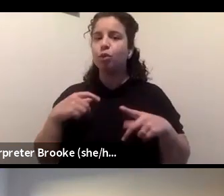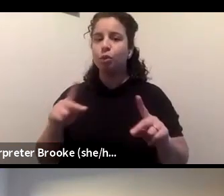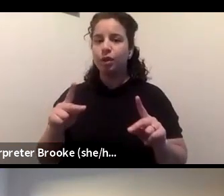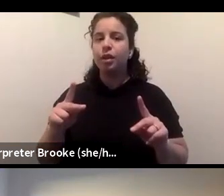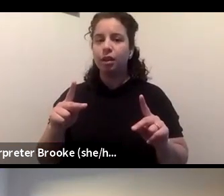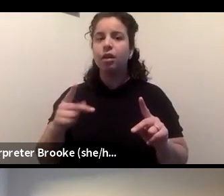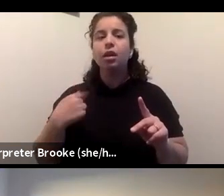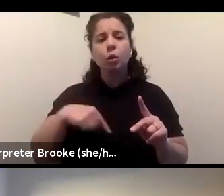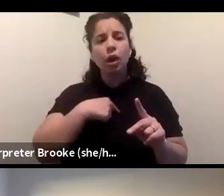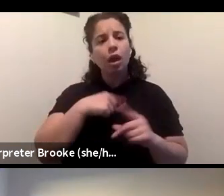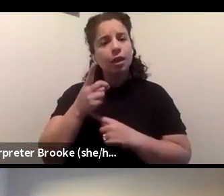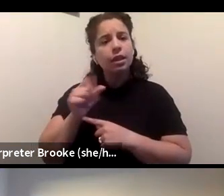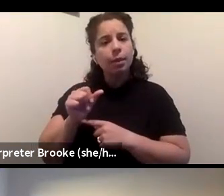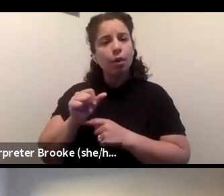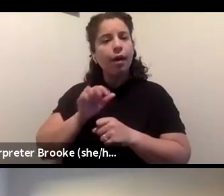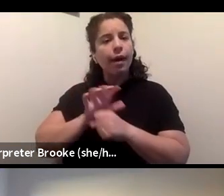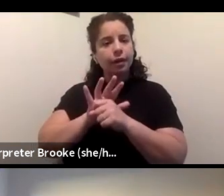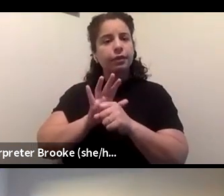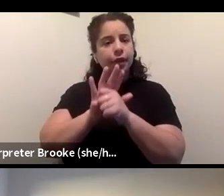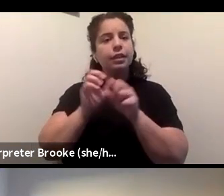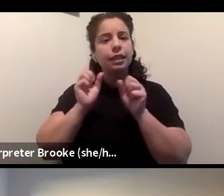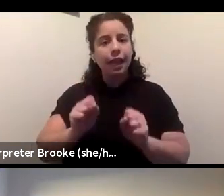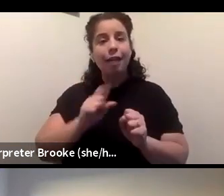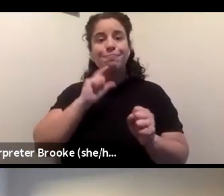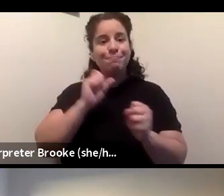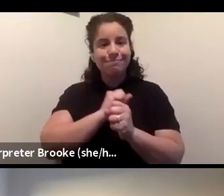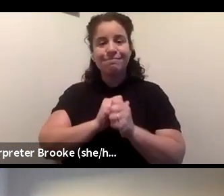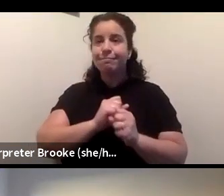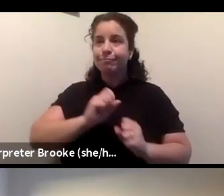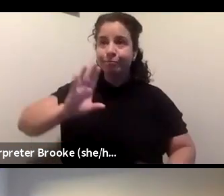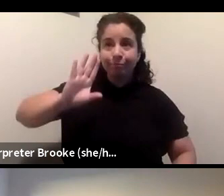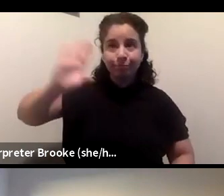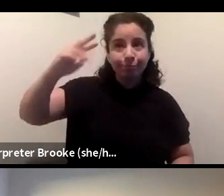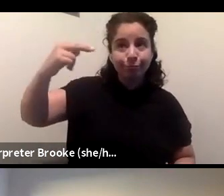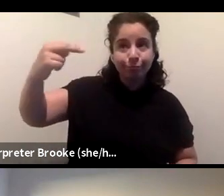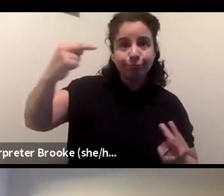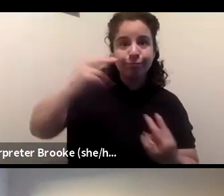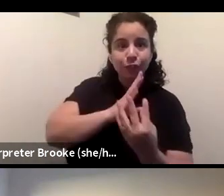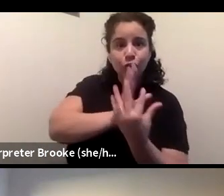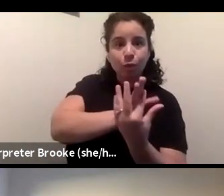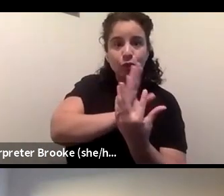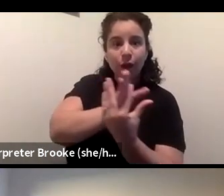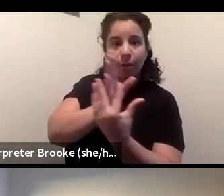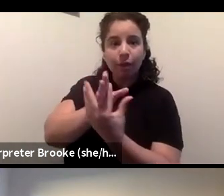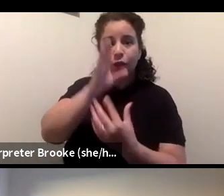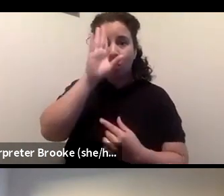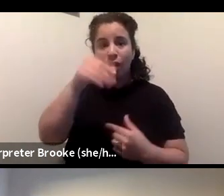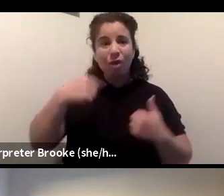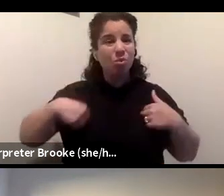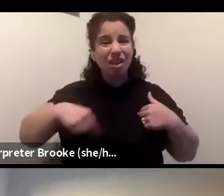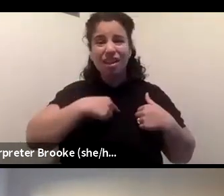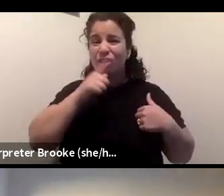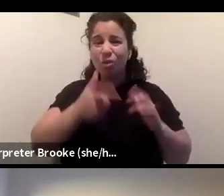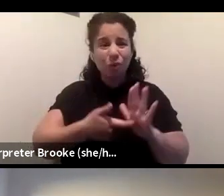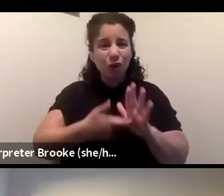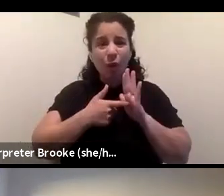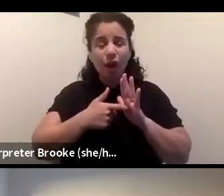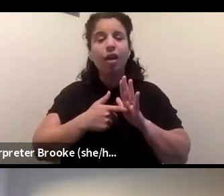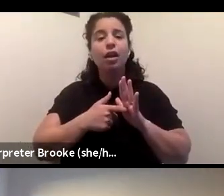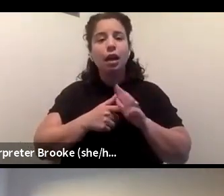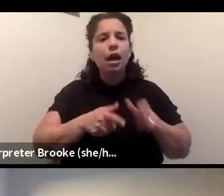to really further the disruption and to say, we don't need to put on pants to have a good